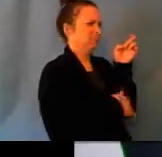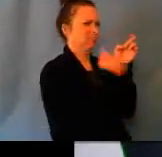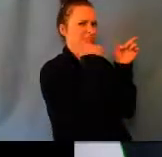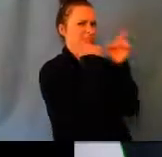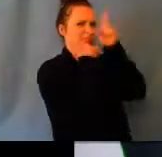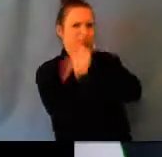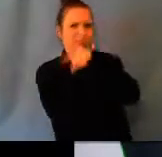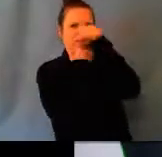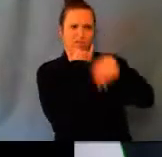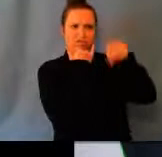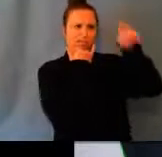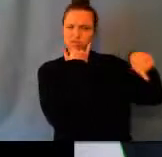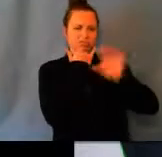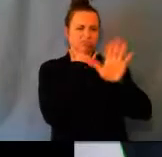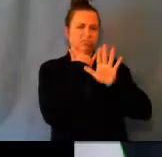this.